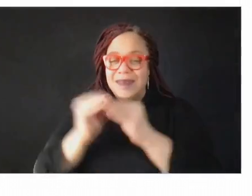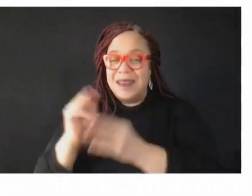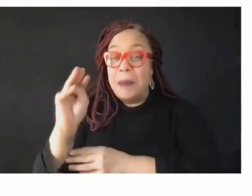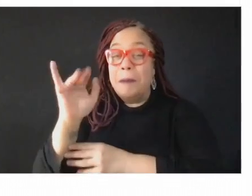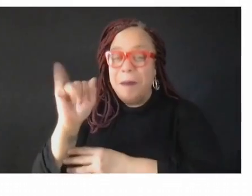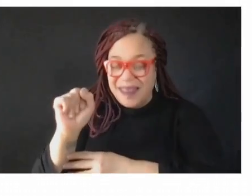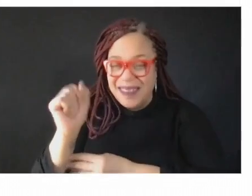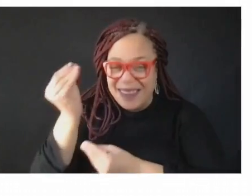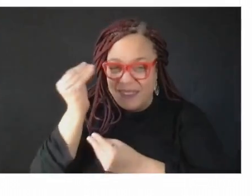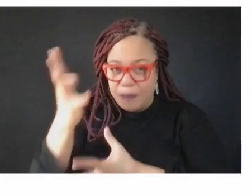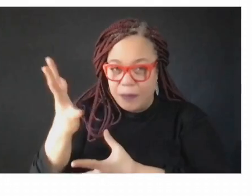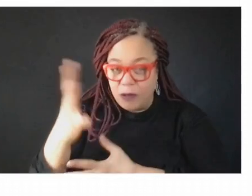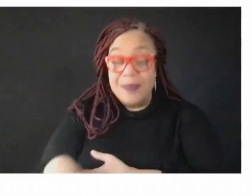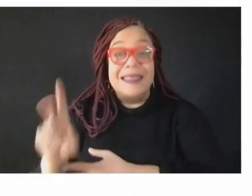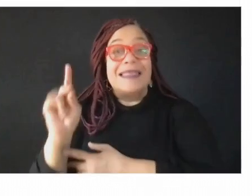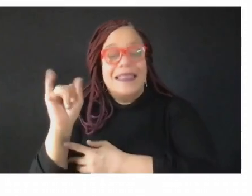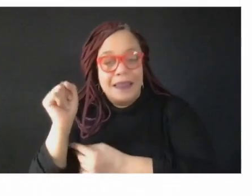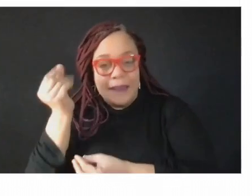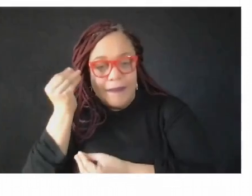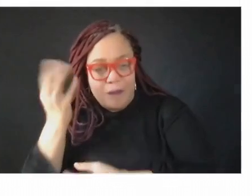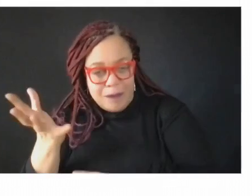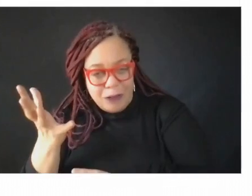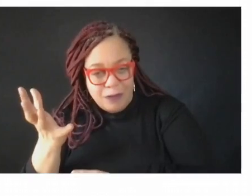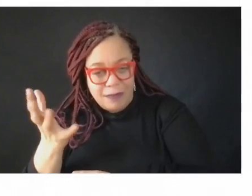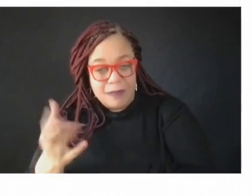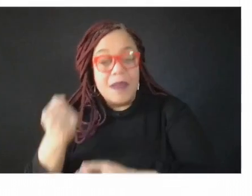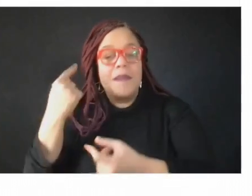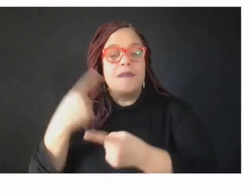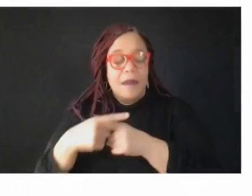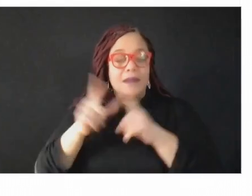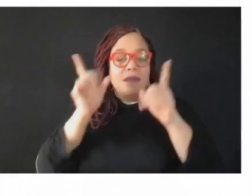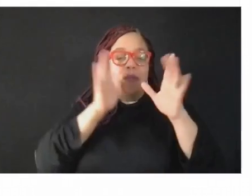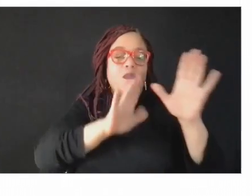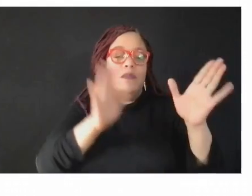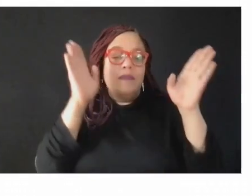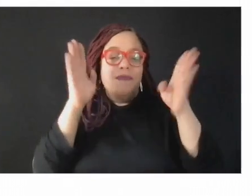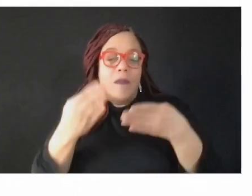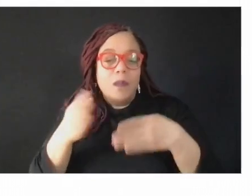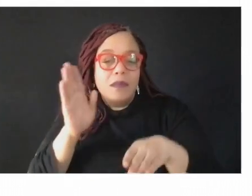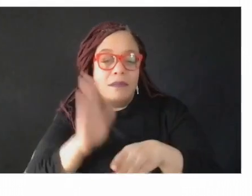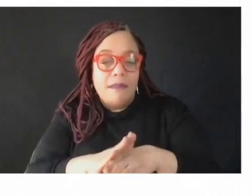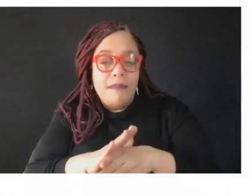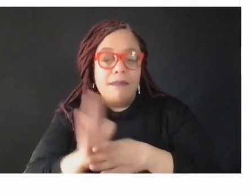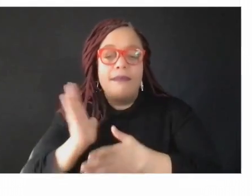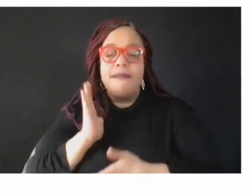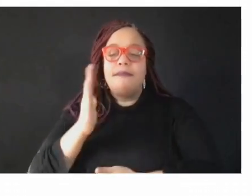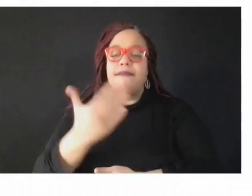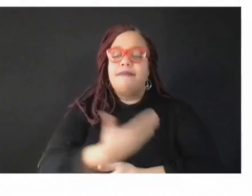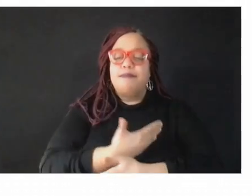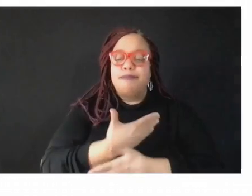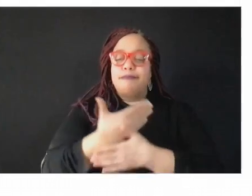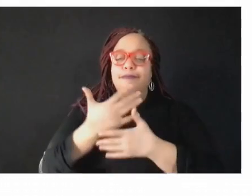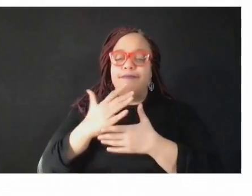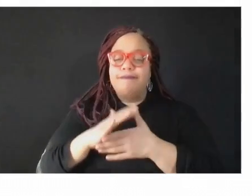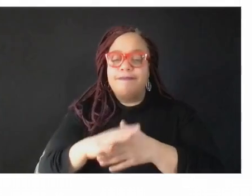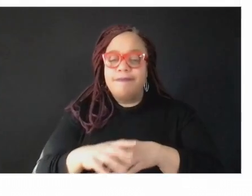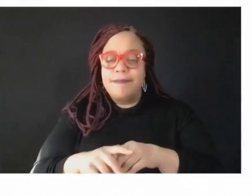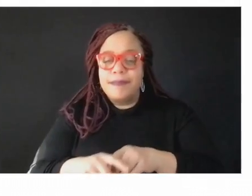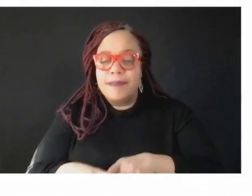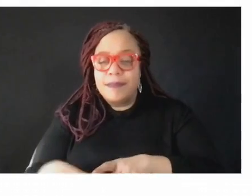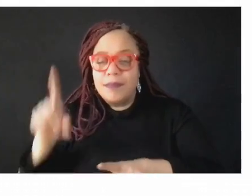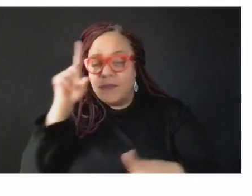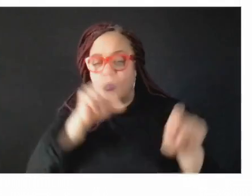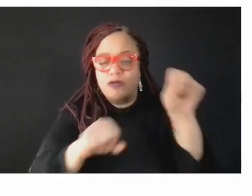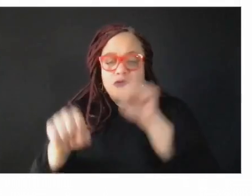we will also focus on, you know, what are strategies for moving forward. So